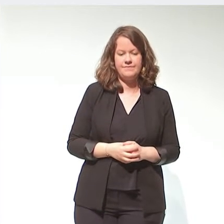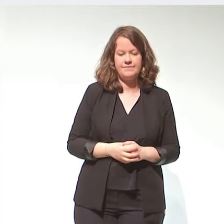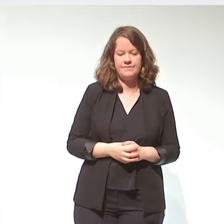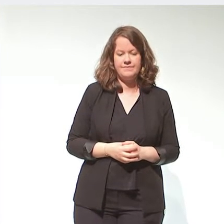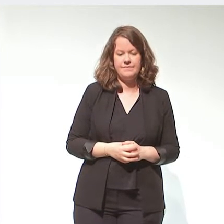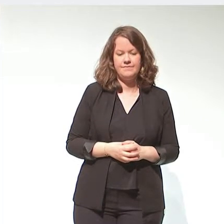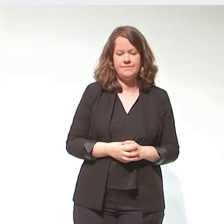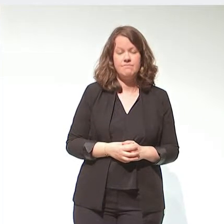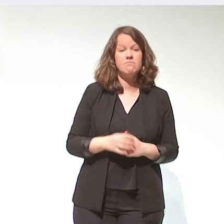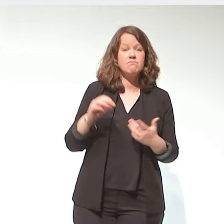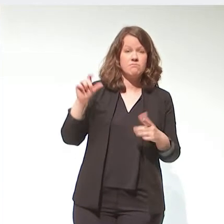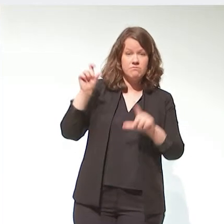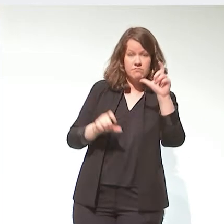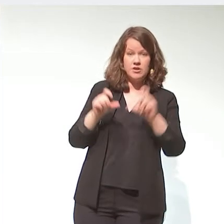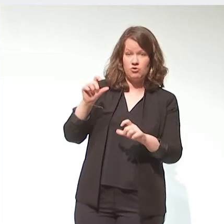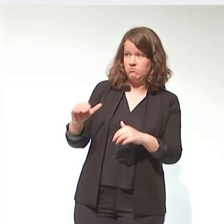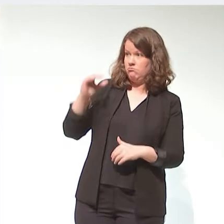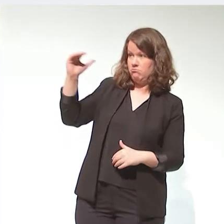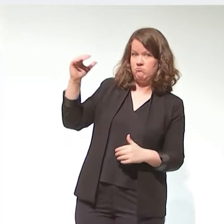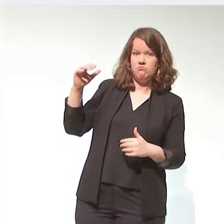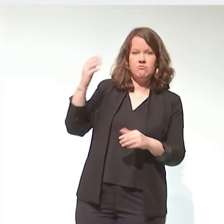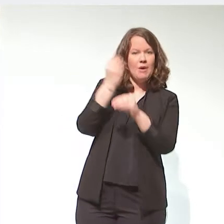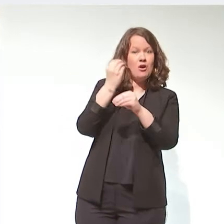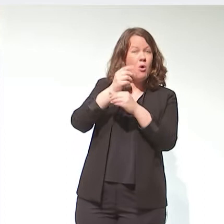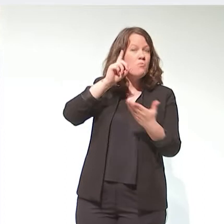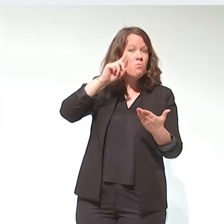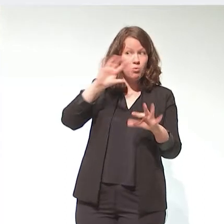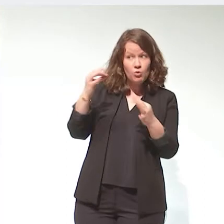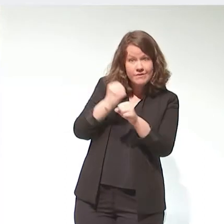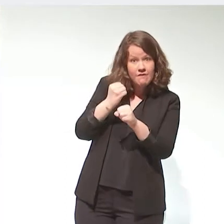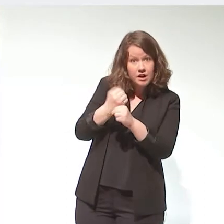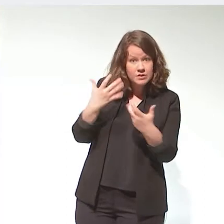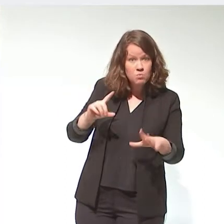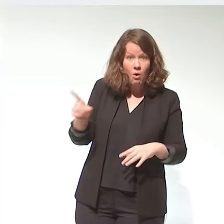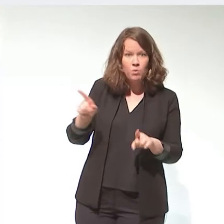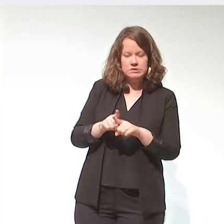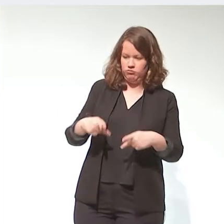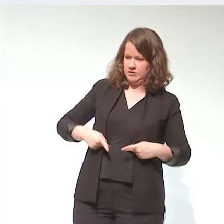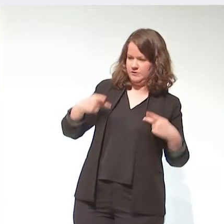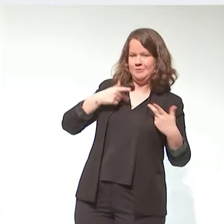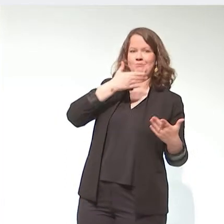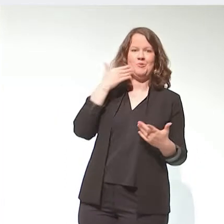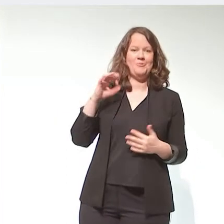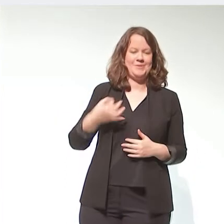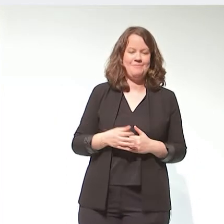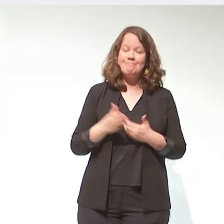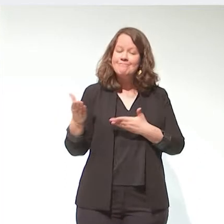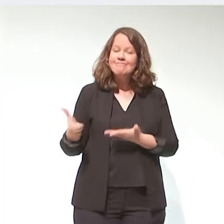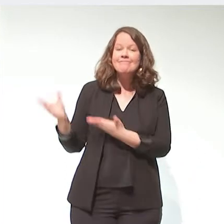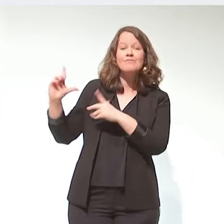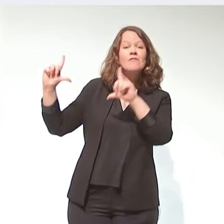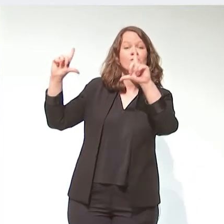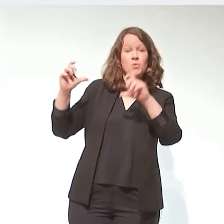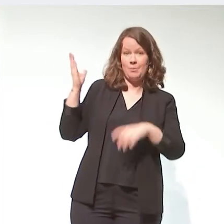And I'd like to just show you a picture of an education center, an adult education center